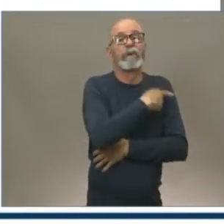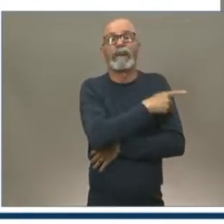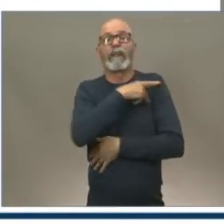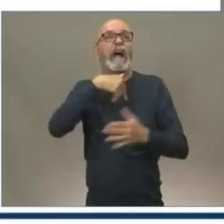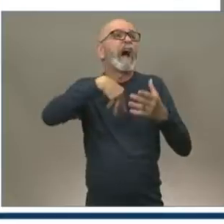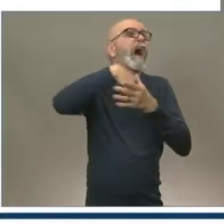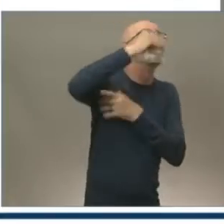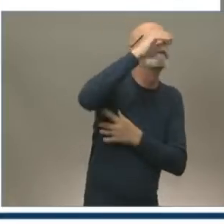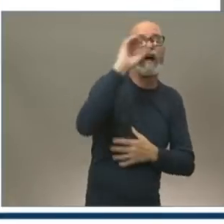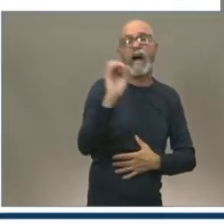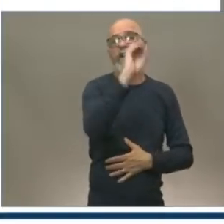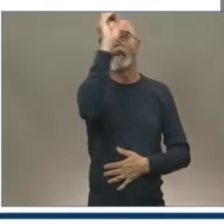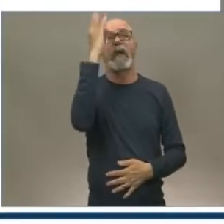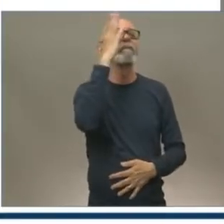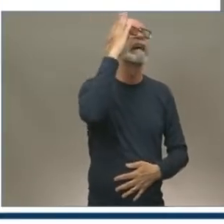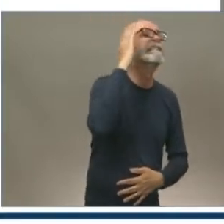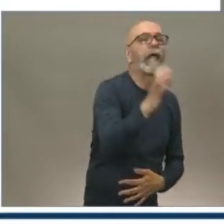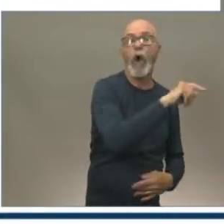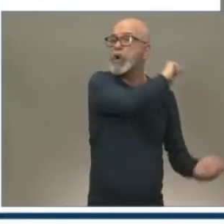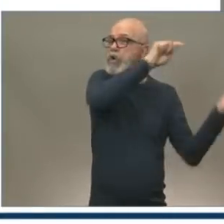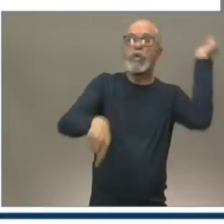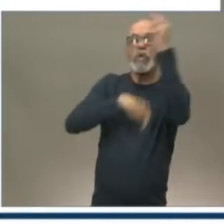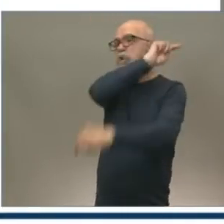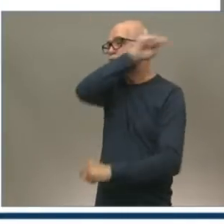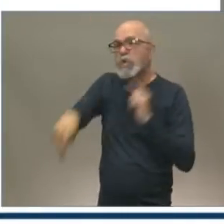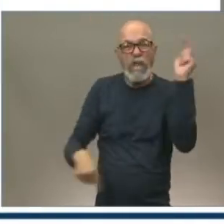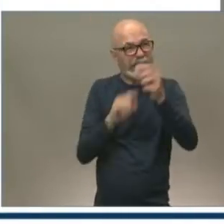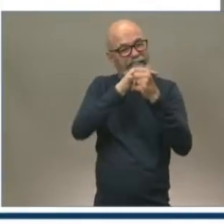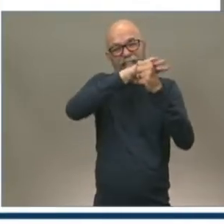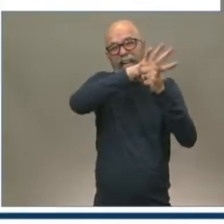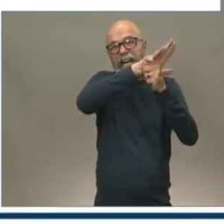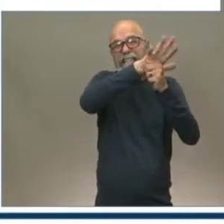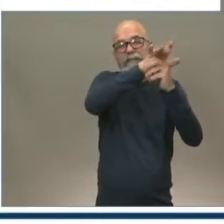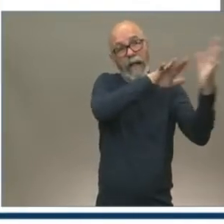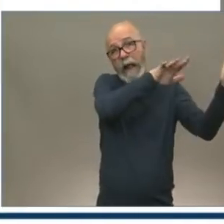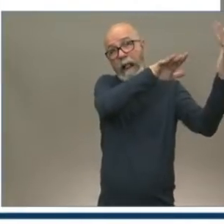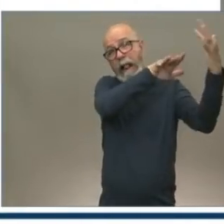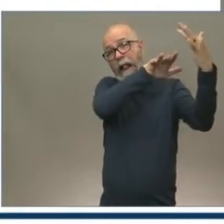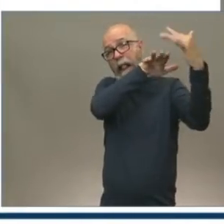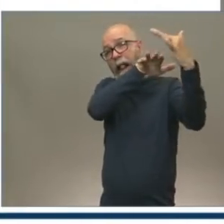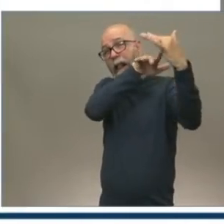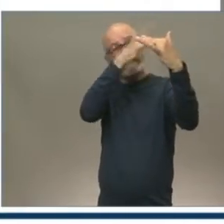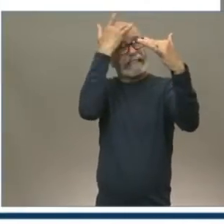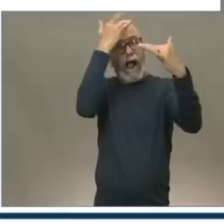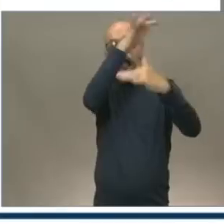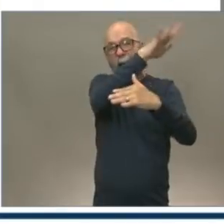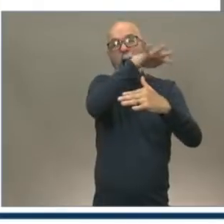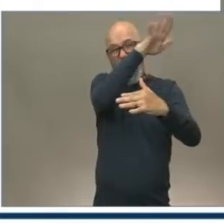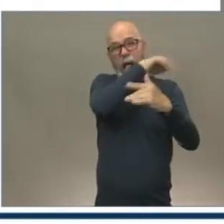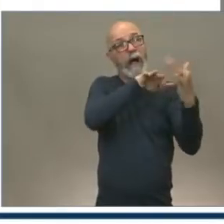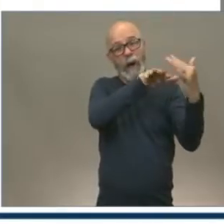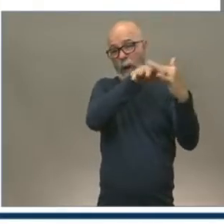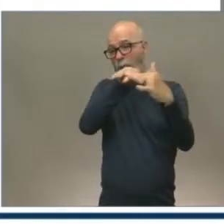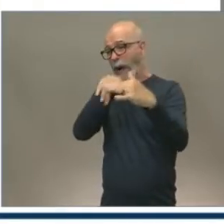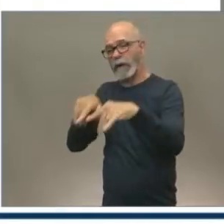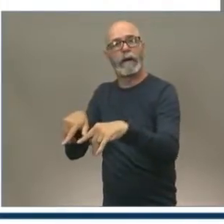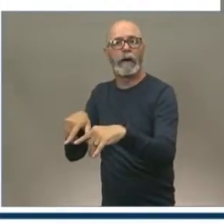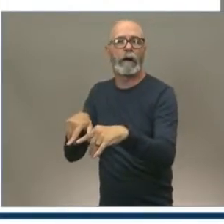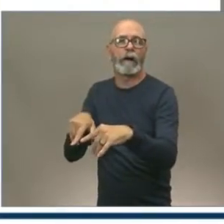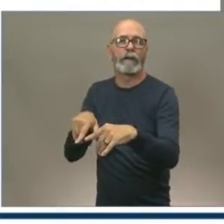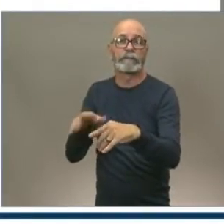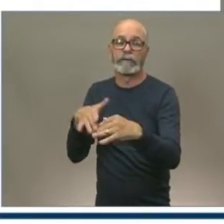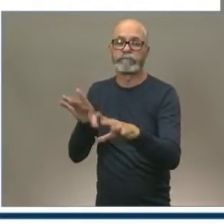of COVID, have a high risk of having the virus themselves. And then if they're in here and it's much more